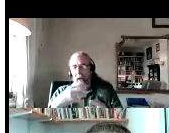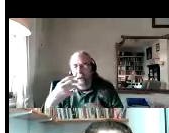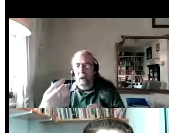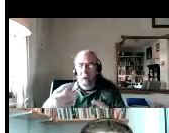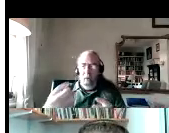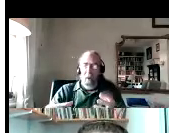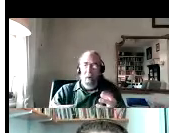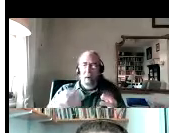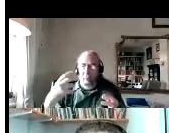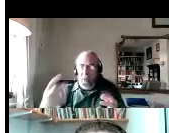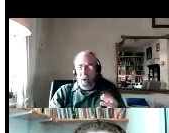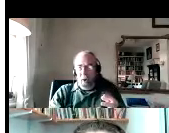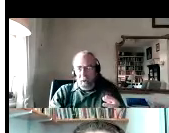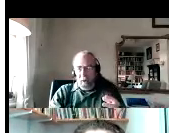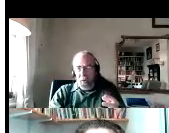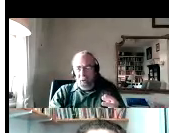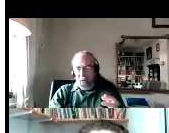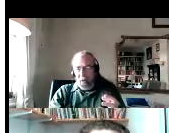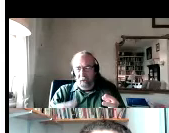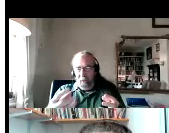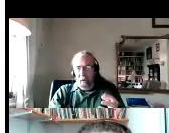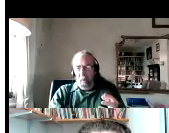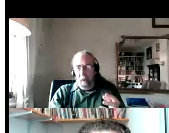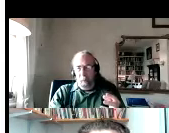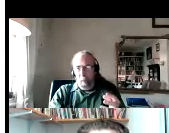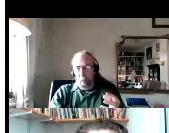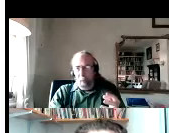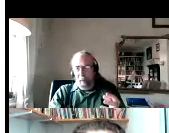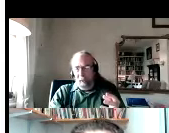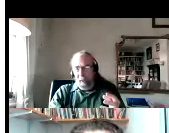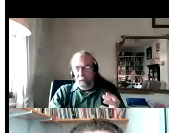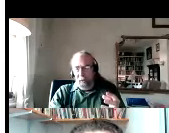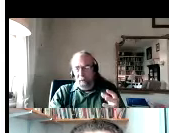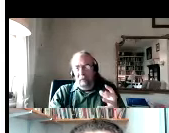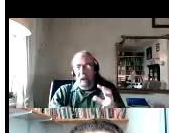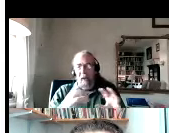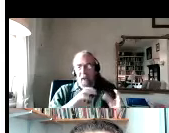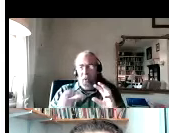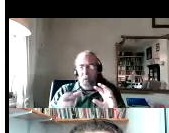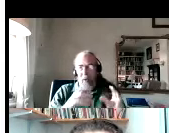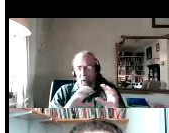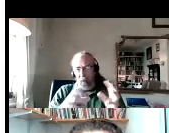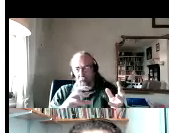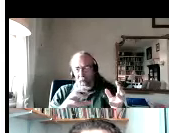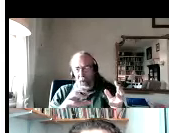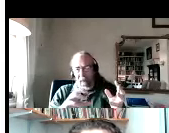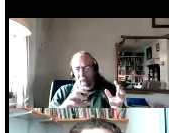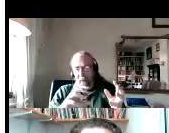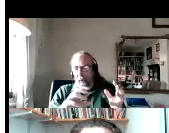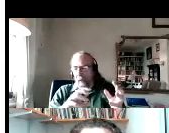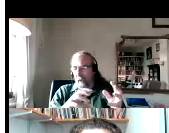say, no, majority decisions. That's the proper way to make a decision. And they just couldn't get on,